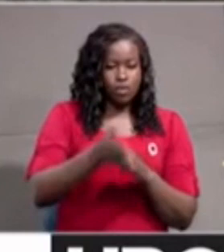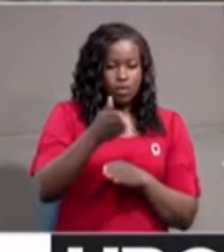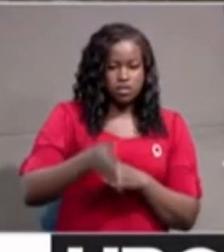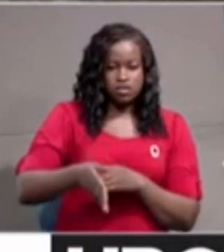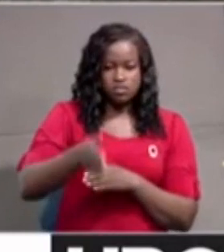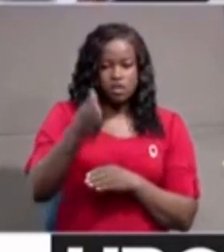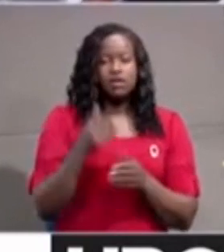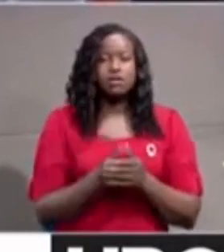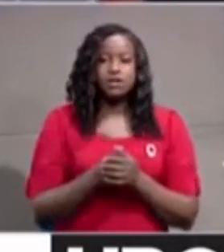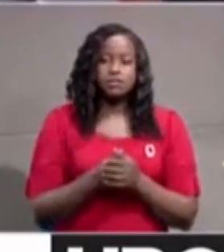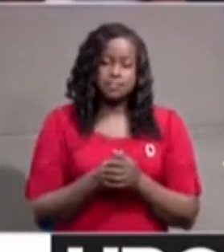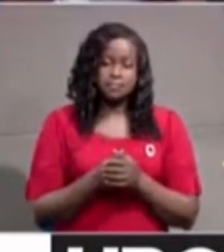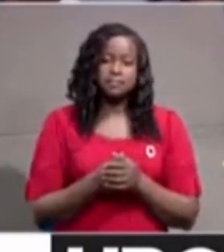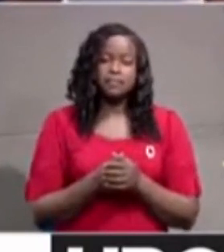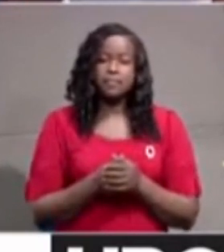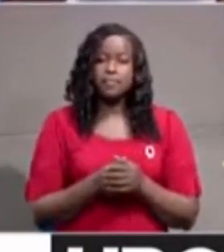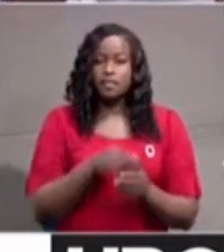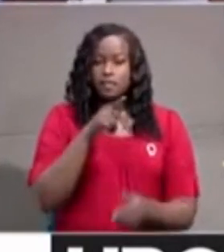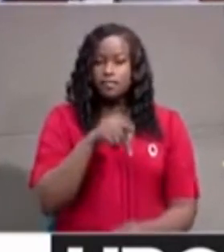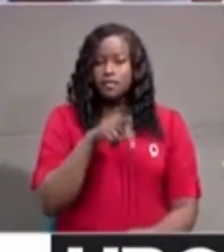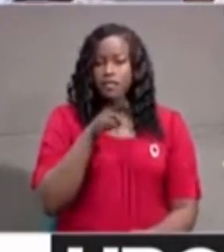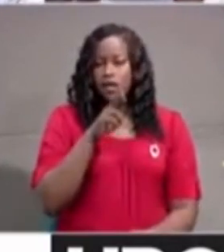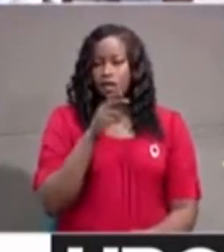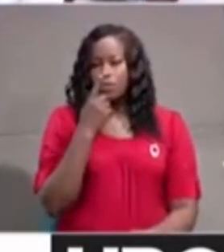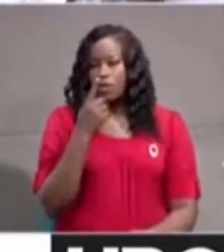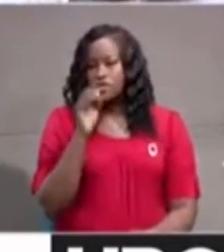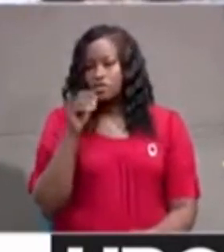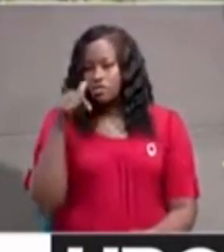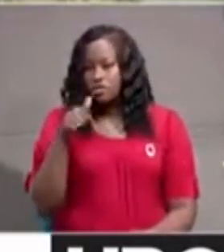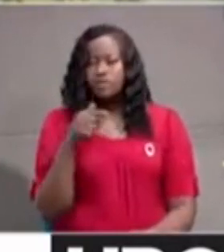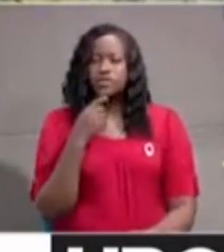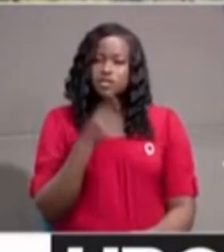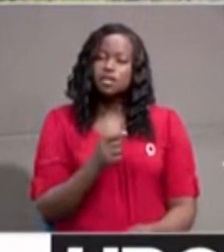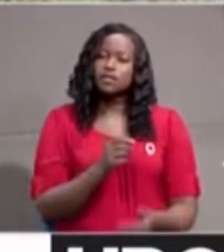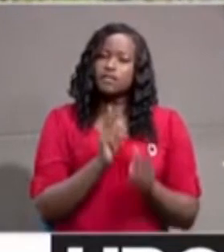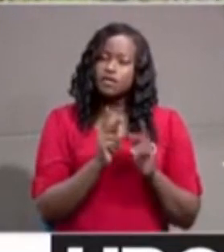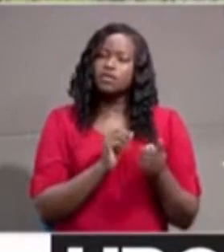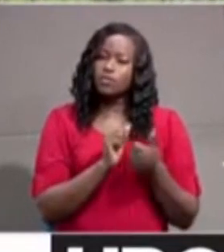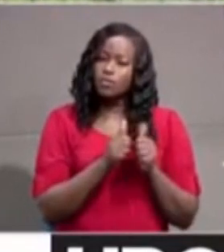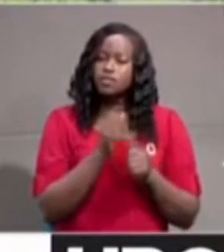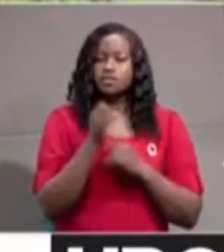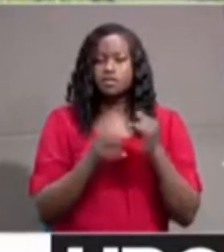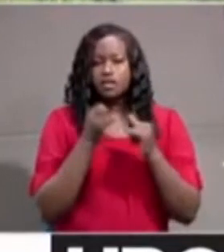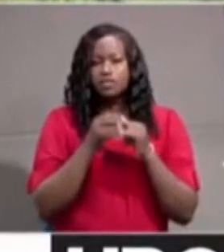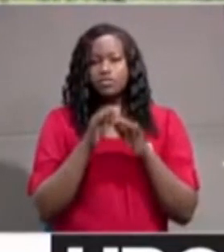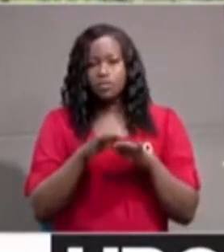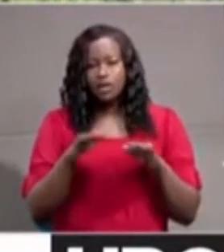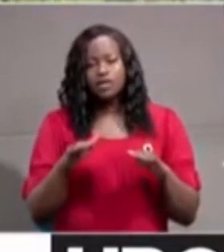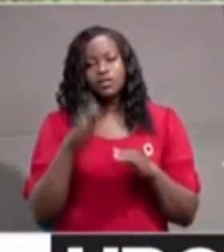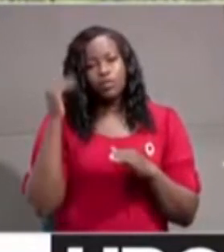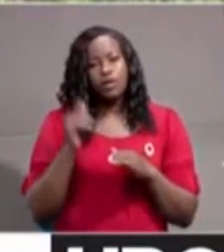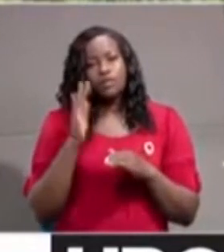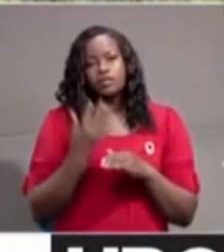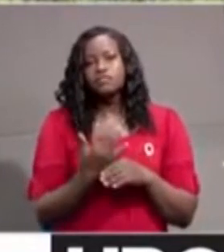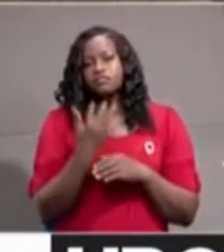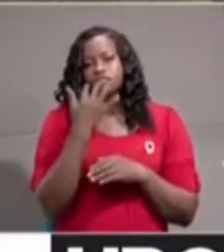horizontally and vertically. PR107 variety is described as a competitive variety on the international market due